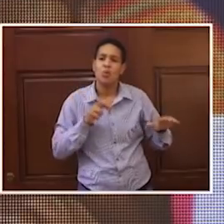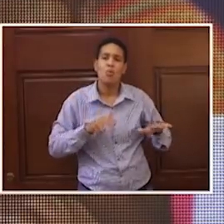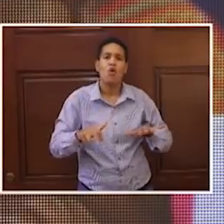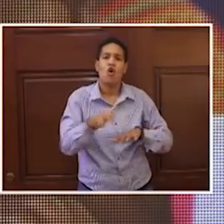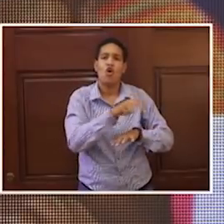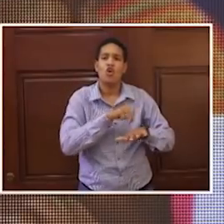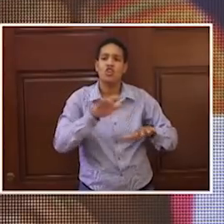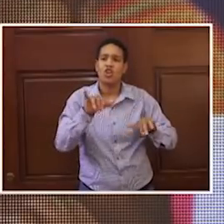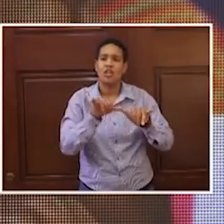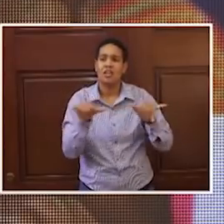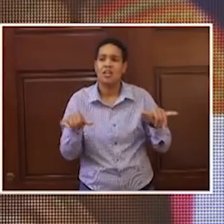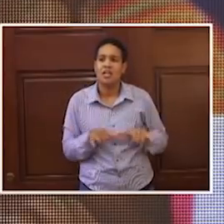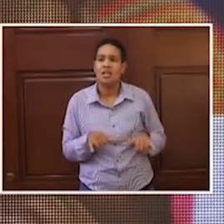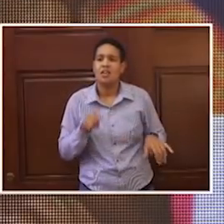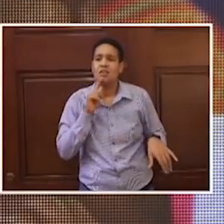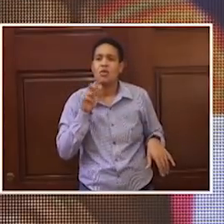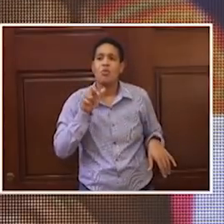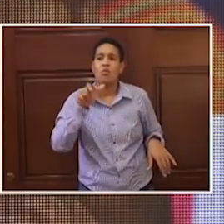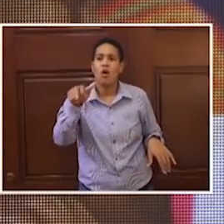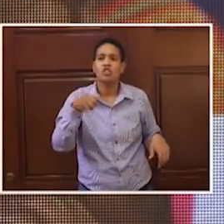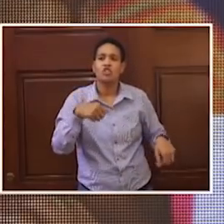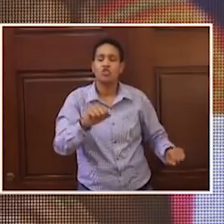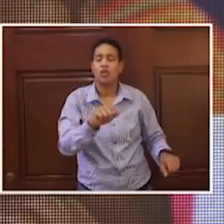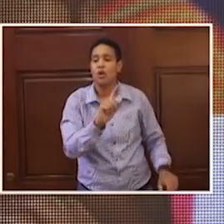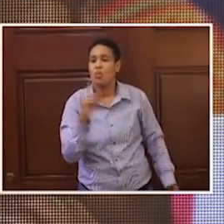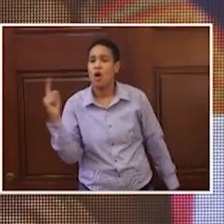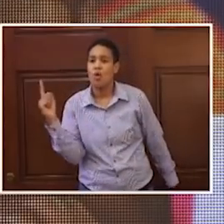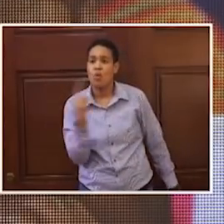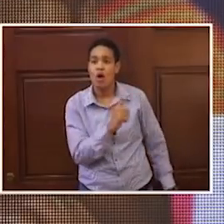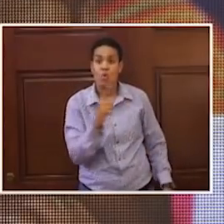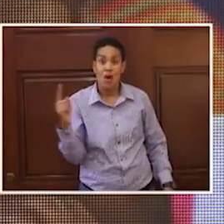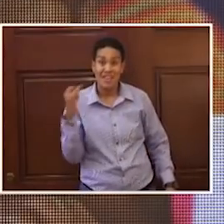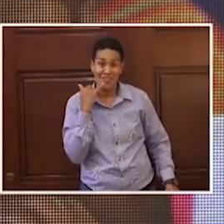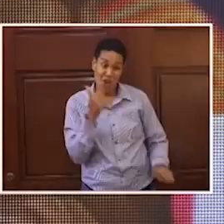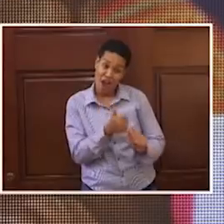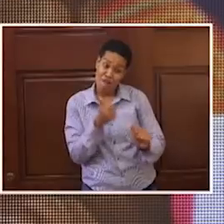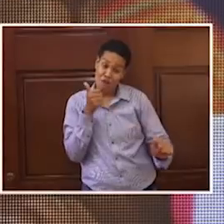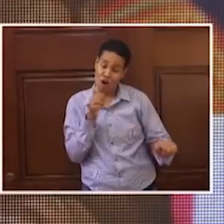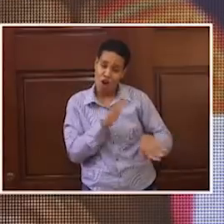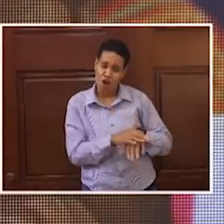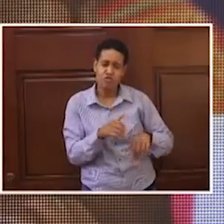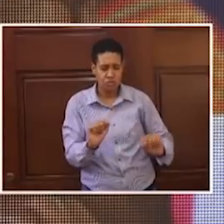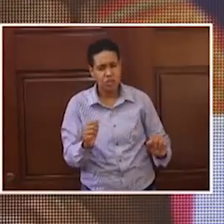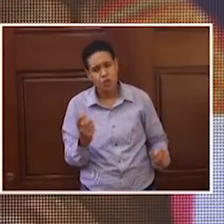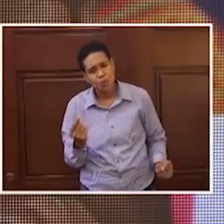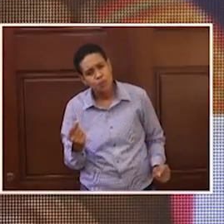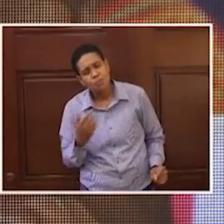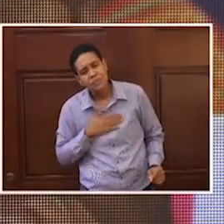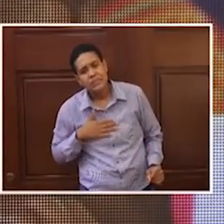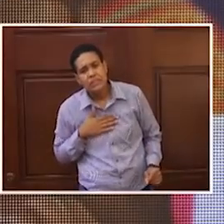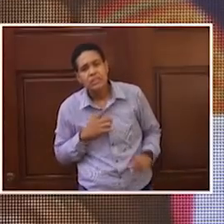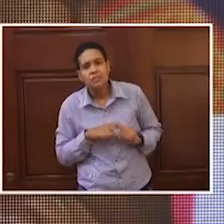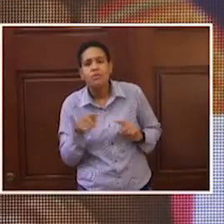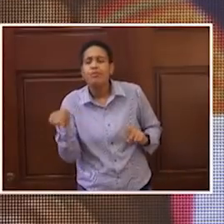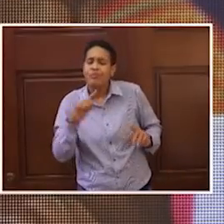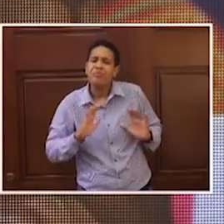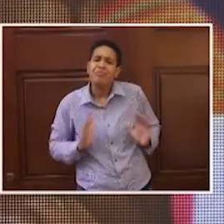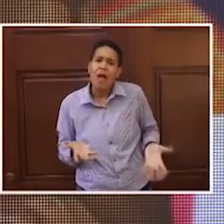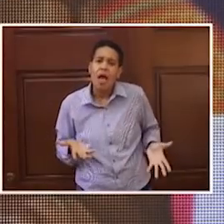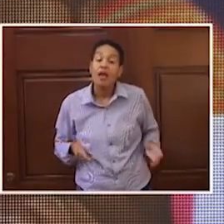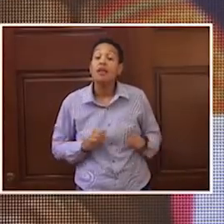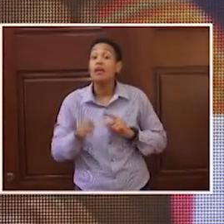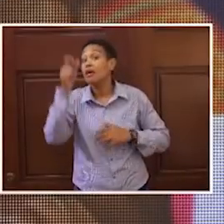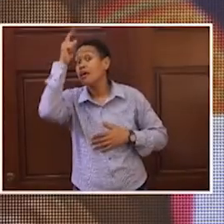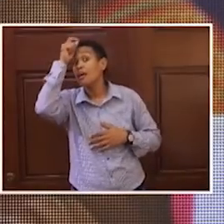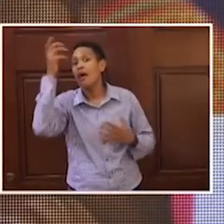yard, walk down to the end of the street and back, if you can avoid that. Those things are quite fine.